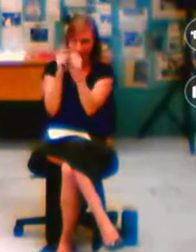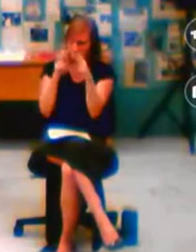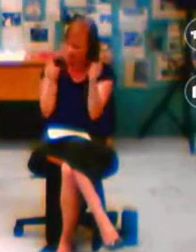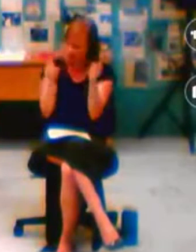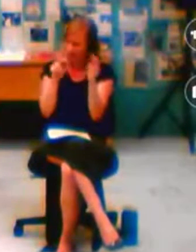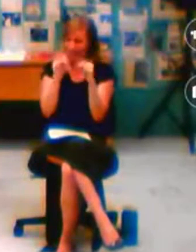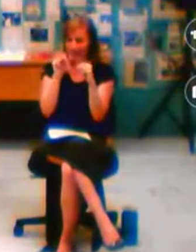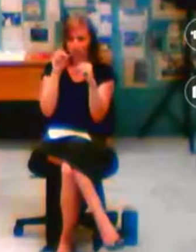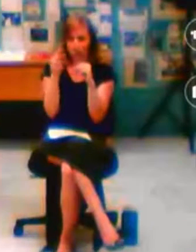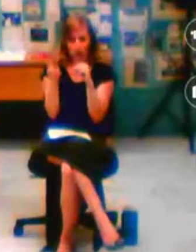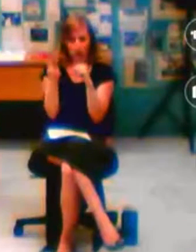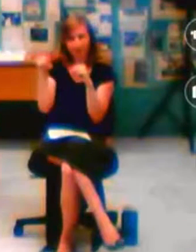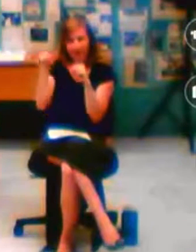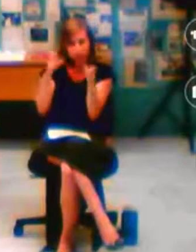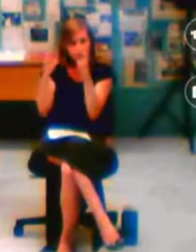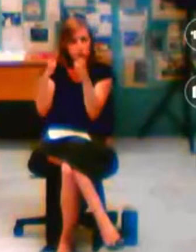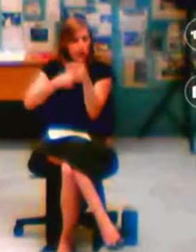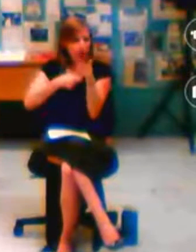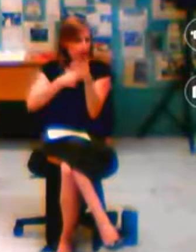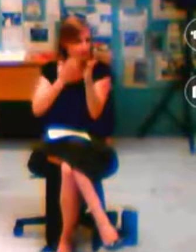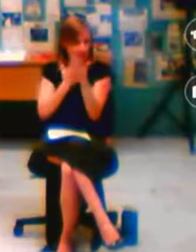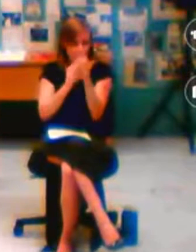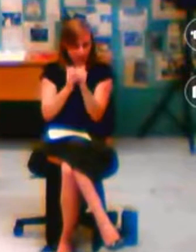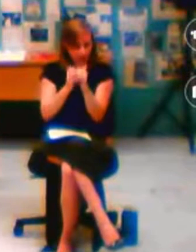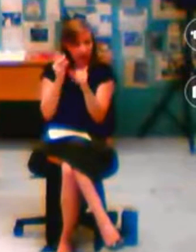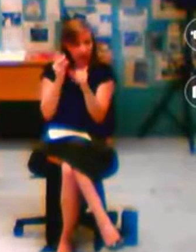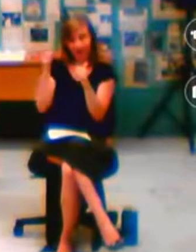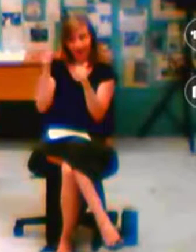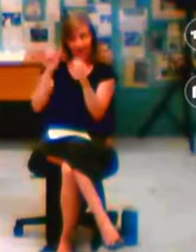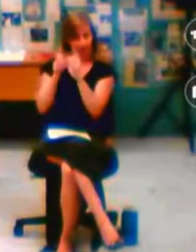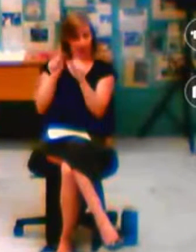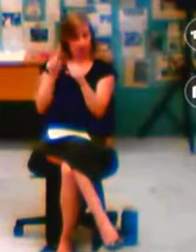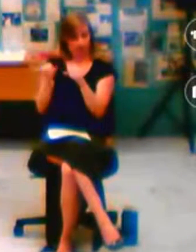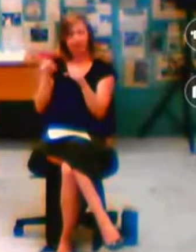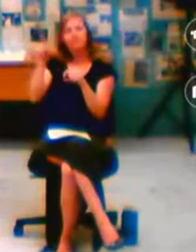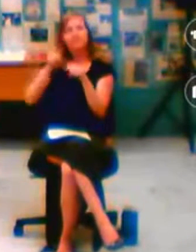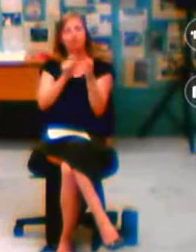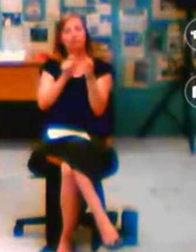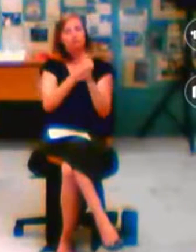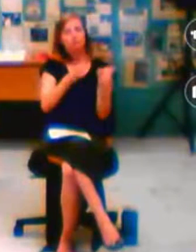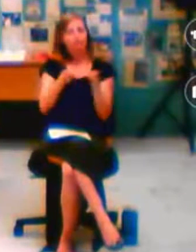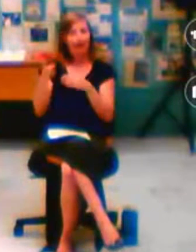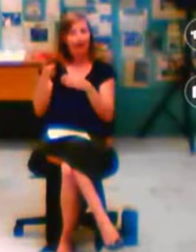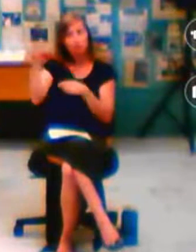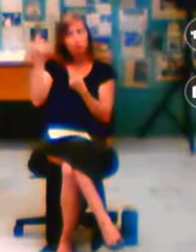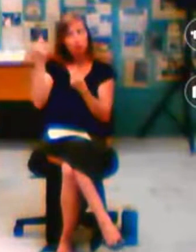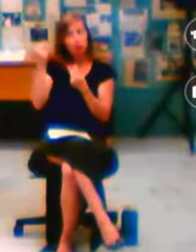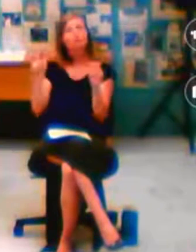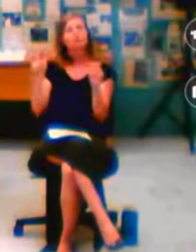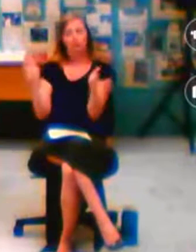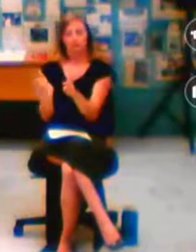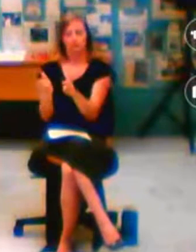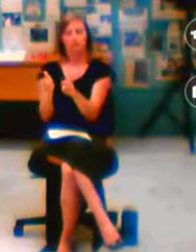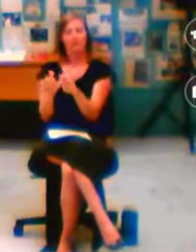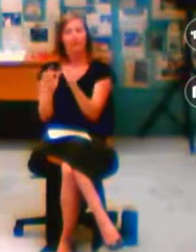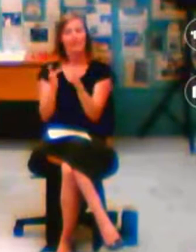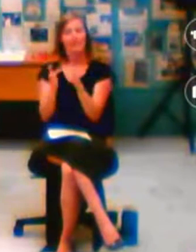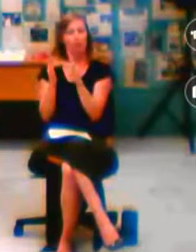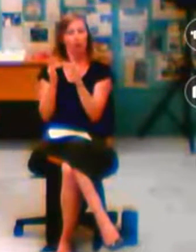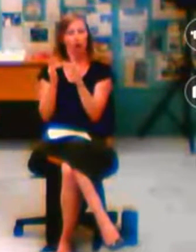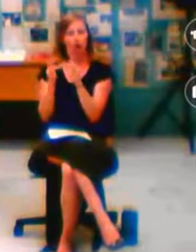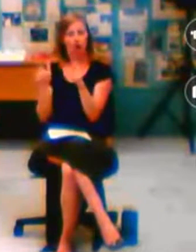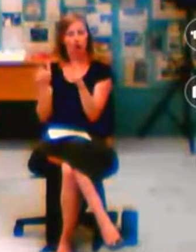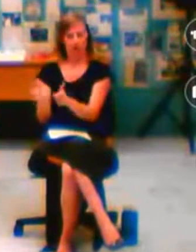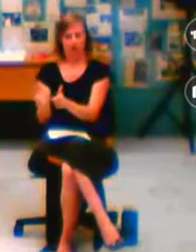Obamacare put enormous taxes on insurers. It reduced your choice of insurance policy, and it's forcing insurers to compete in a very narrow